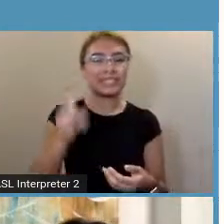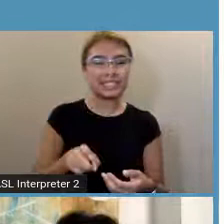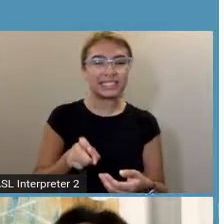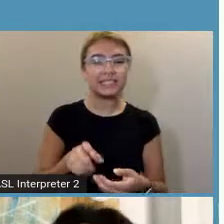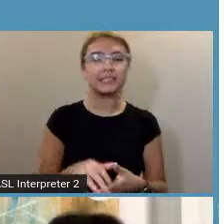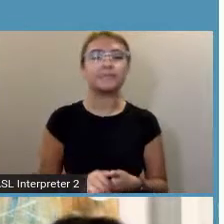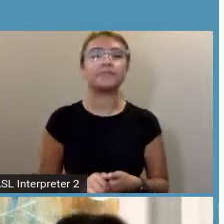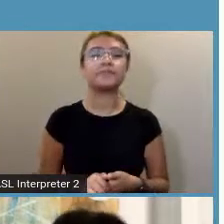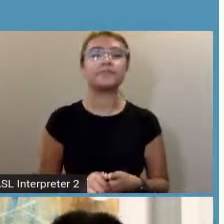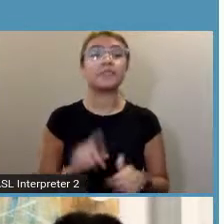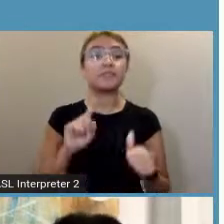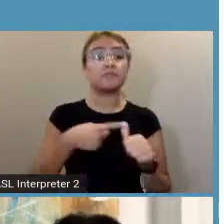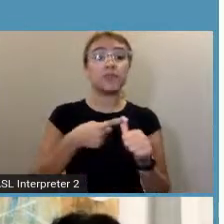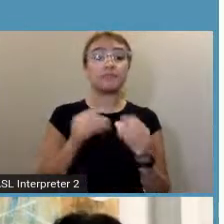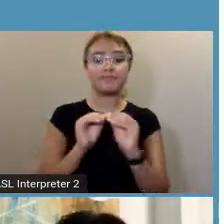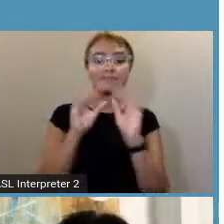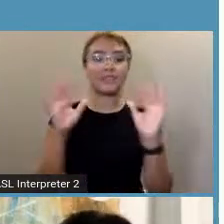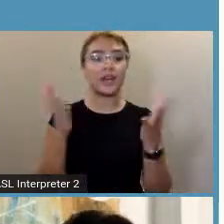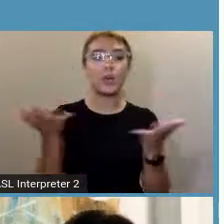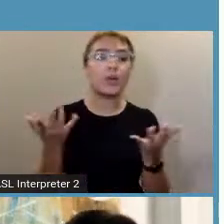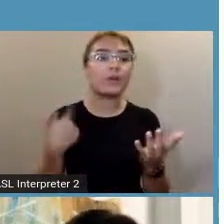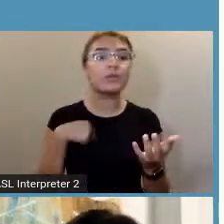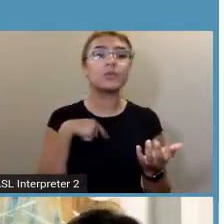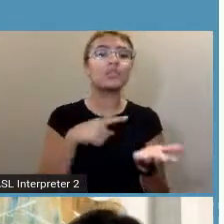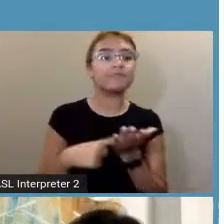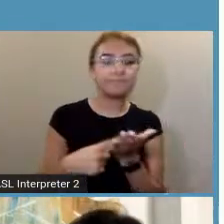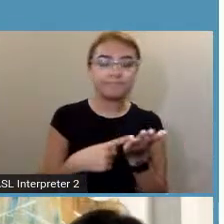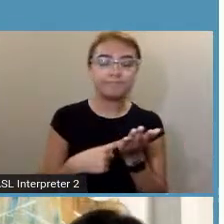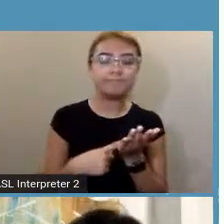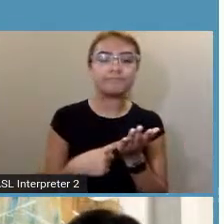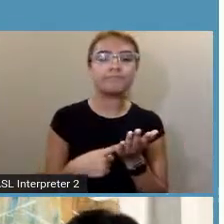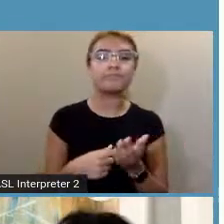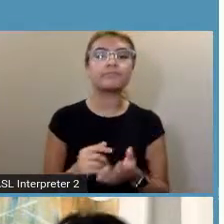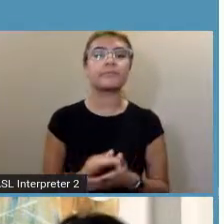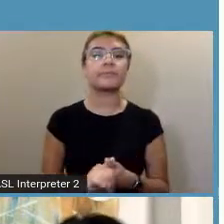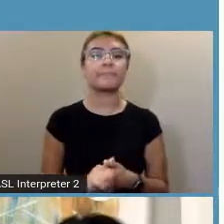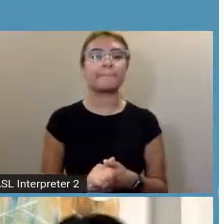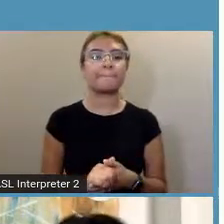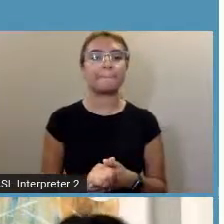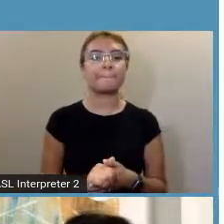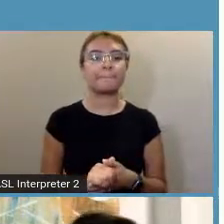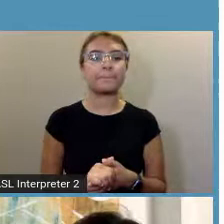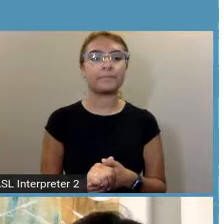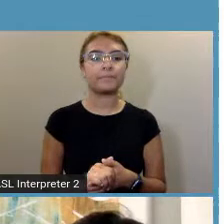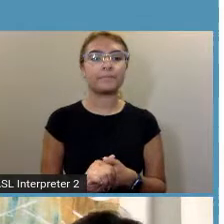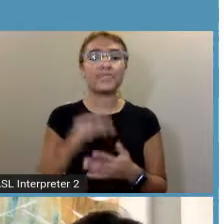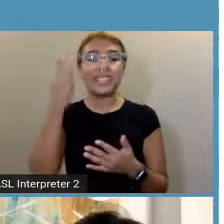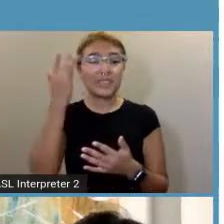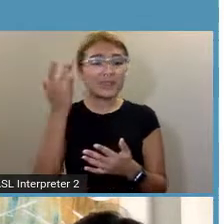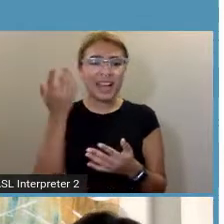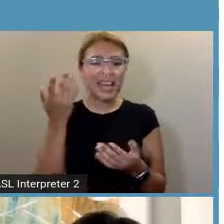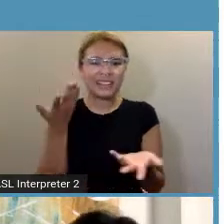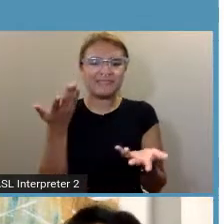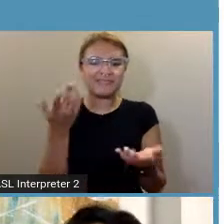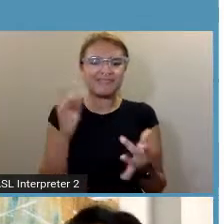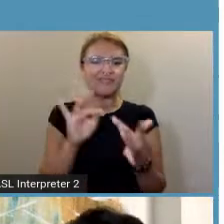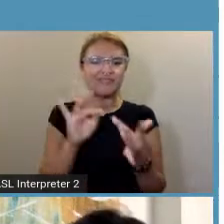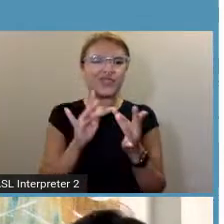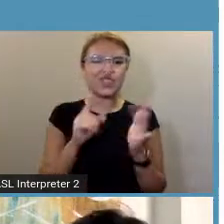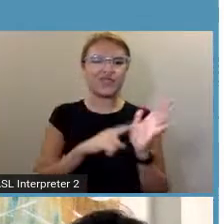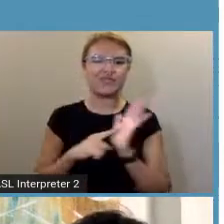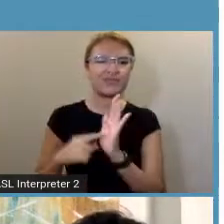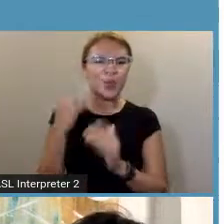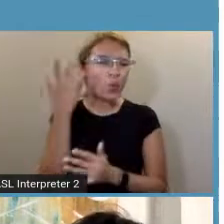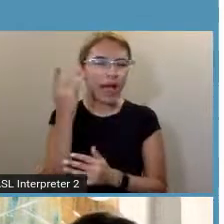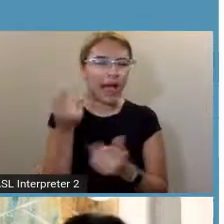So first of all, let's be clear what will be covered in this talk. So first of all, why do a virtual exhibition? Why are you doing this?